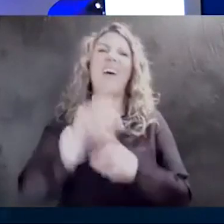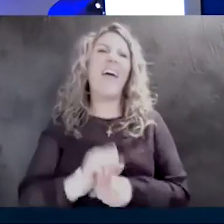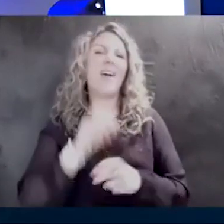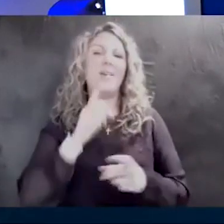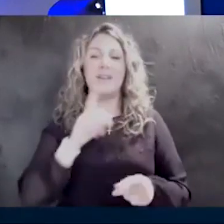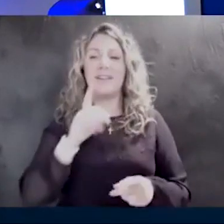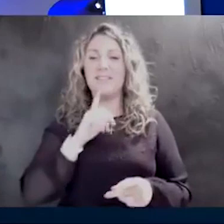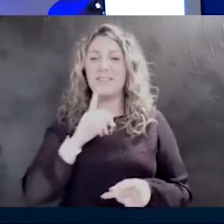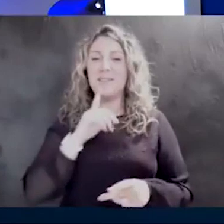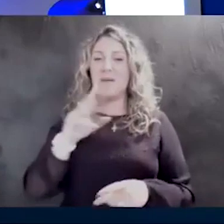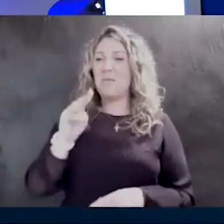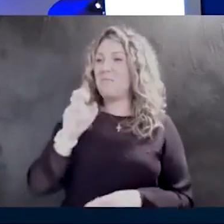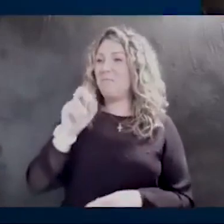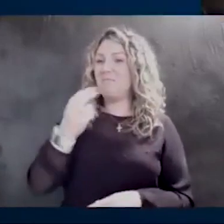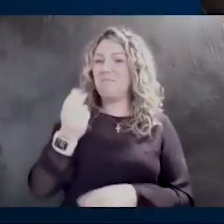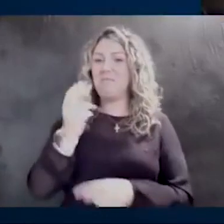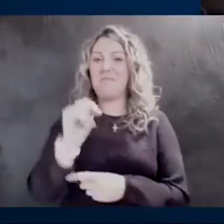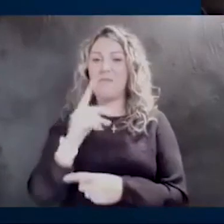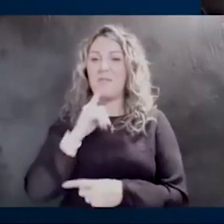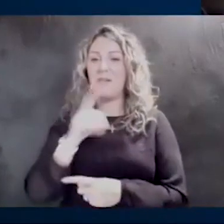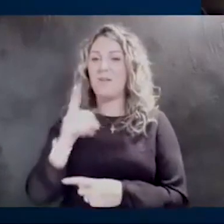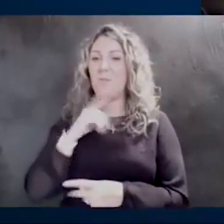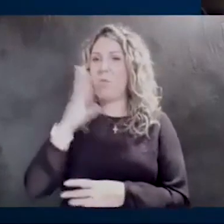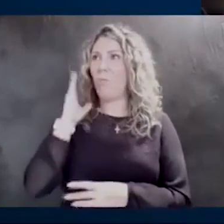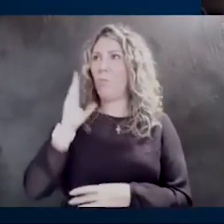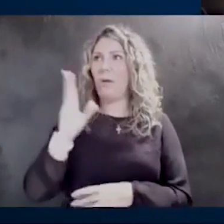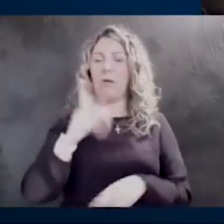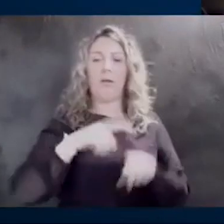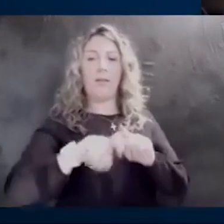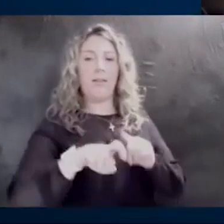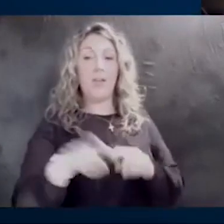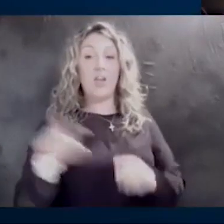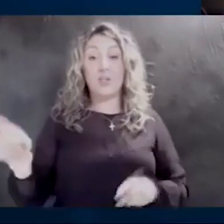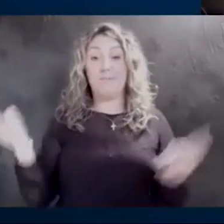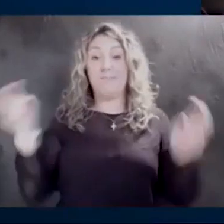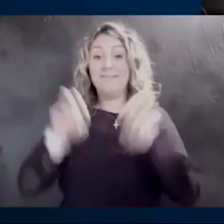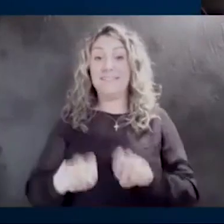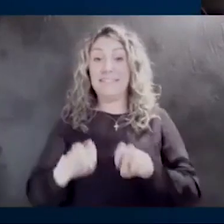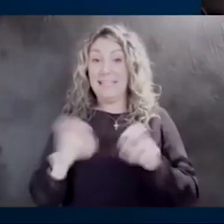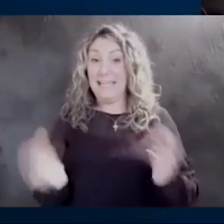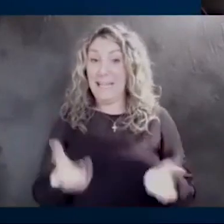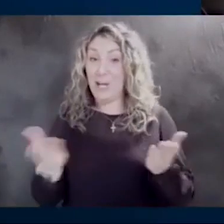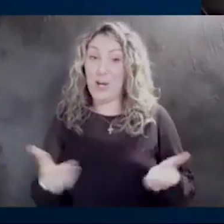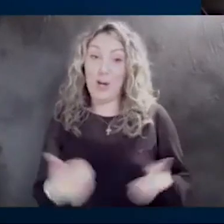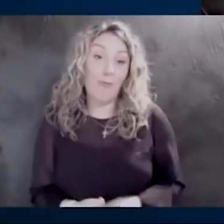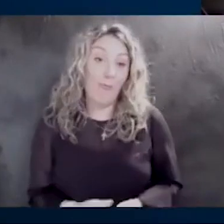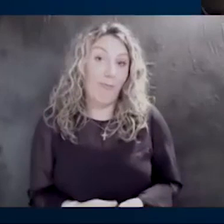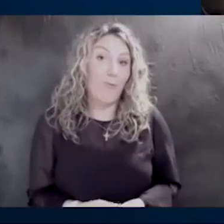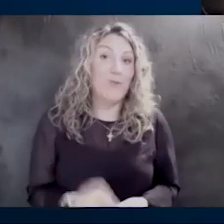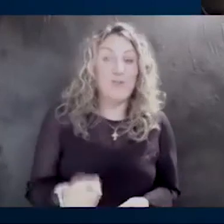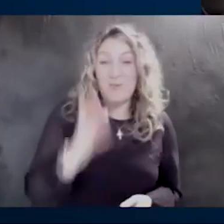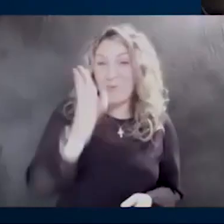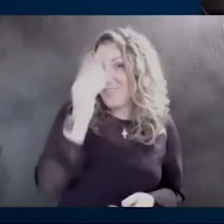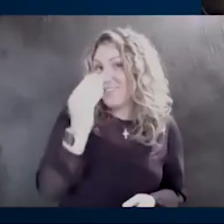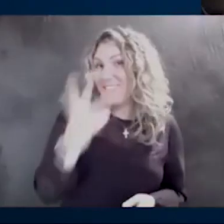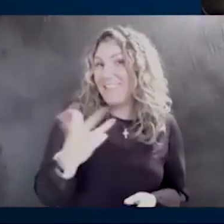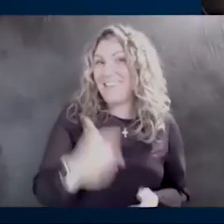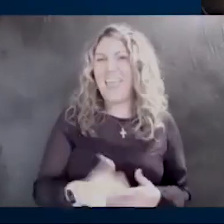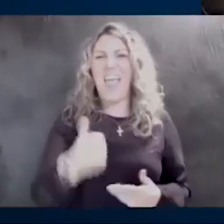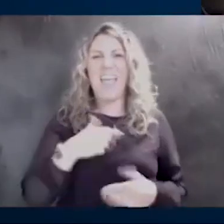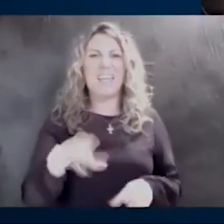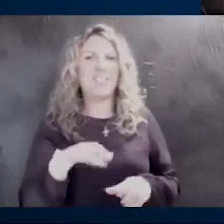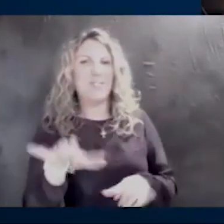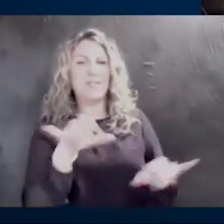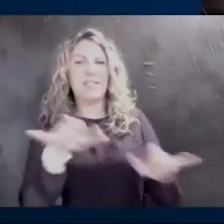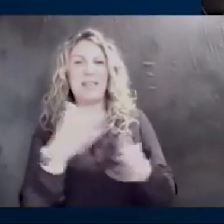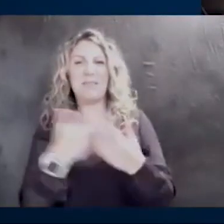counterpart. I know. She's going to call you. She goes, what is Stites Morgan's doing? sitting right here, and she'll let you know. Yeah, I do the same thing, Steve.